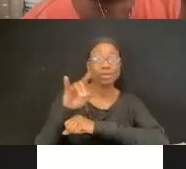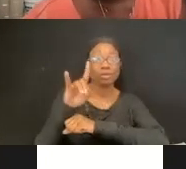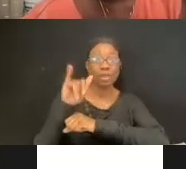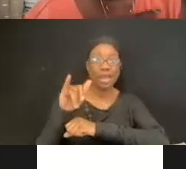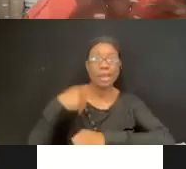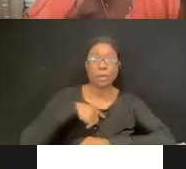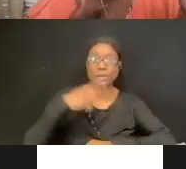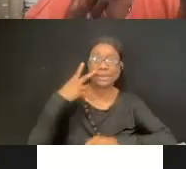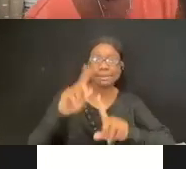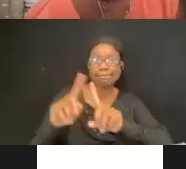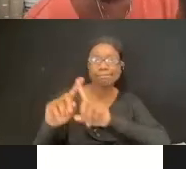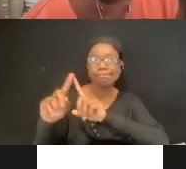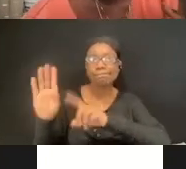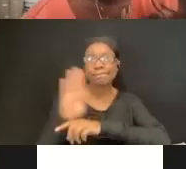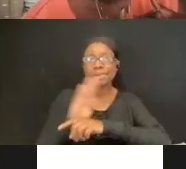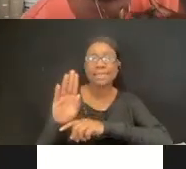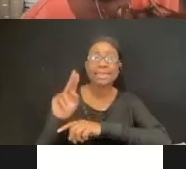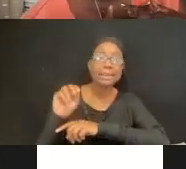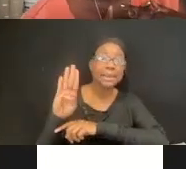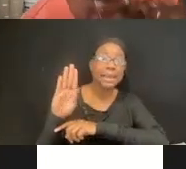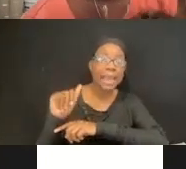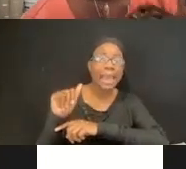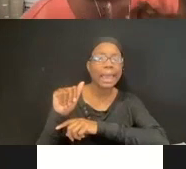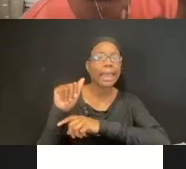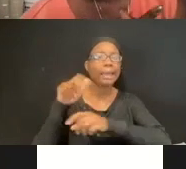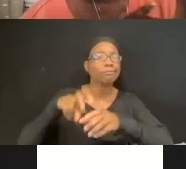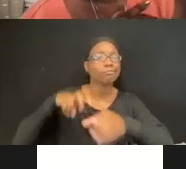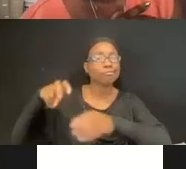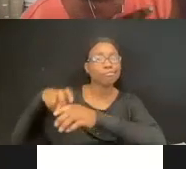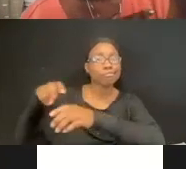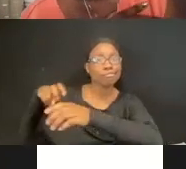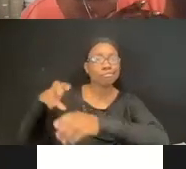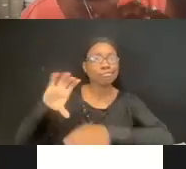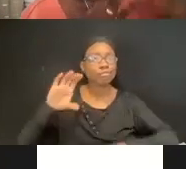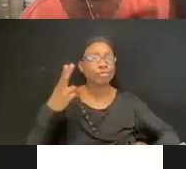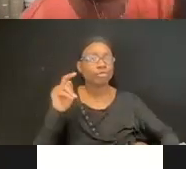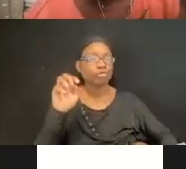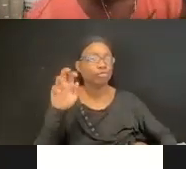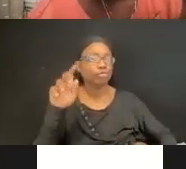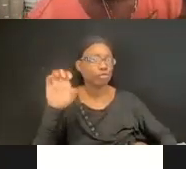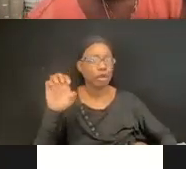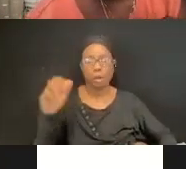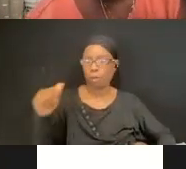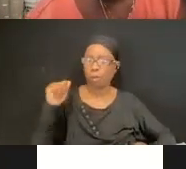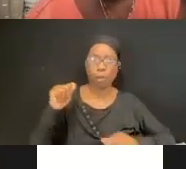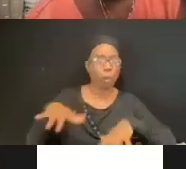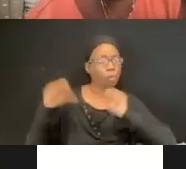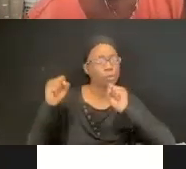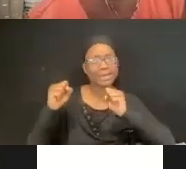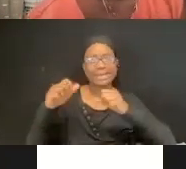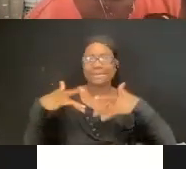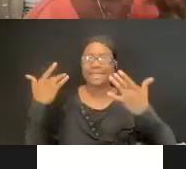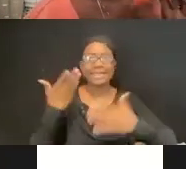pull out of Charlotte to host their events. Charlotte took a really big hit financially when the NBA pulled out from the All-Star